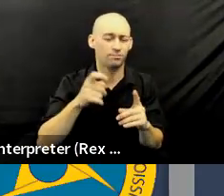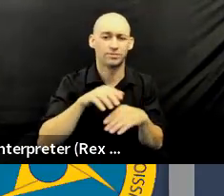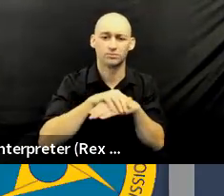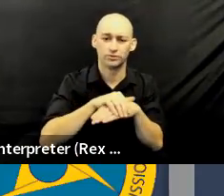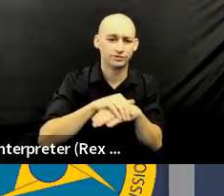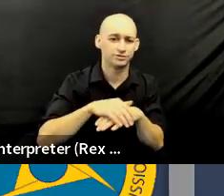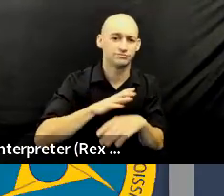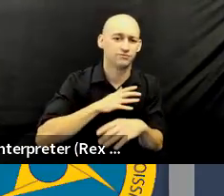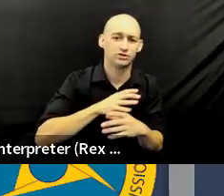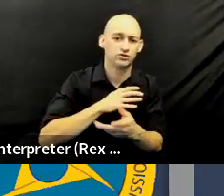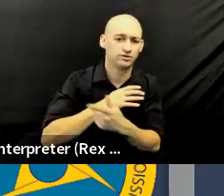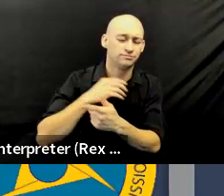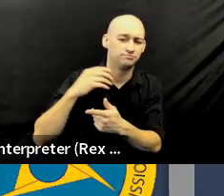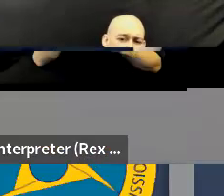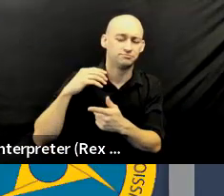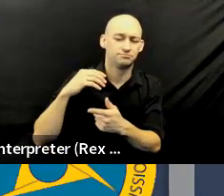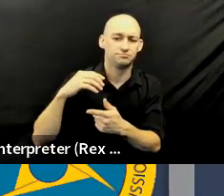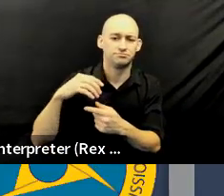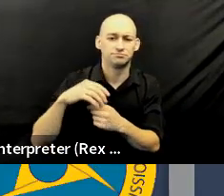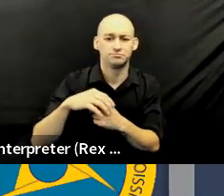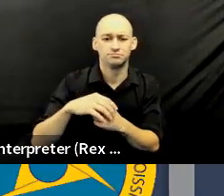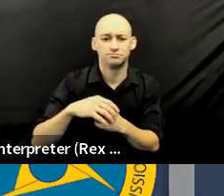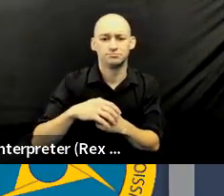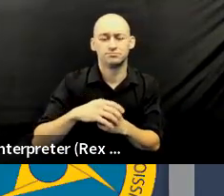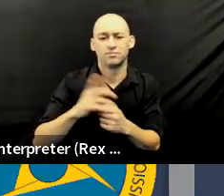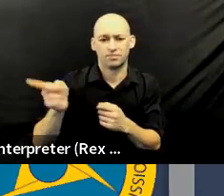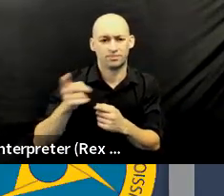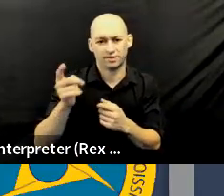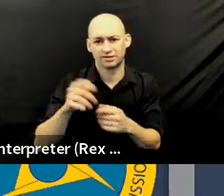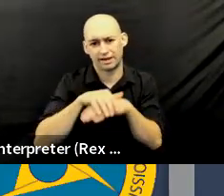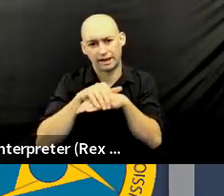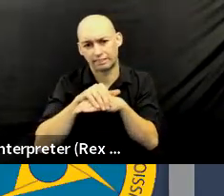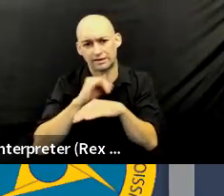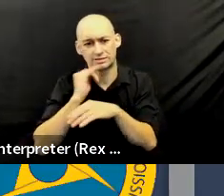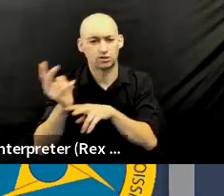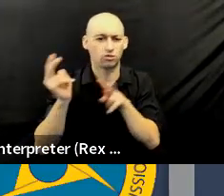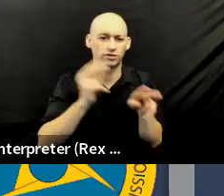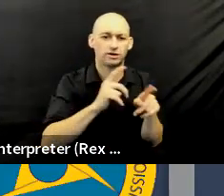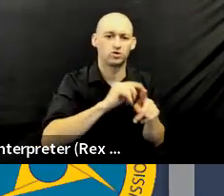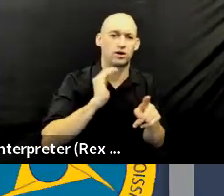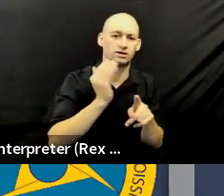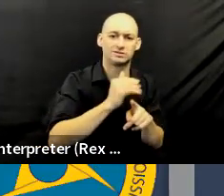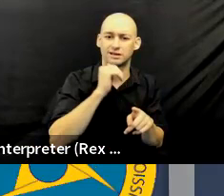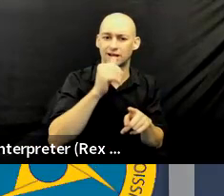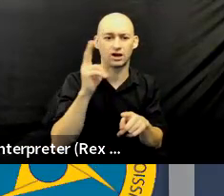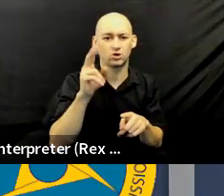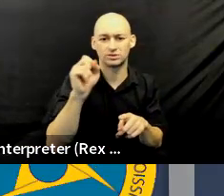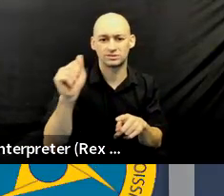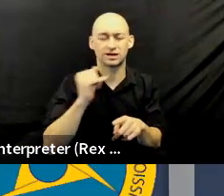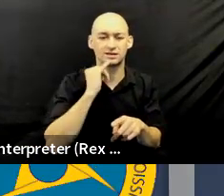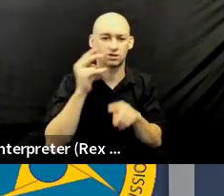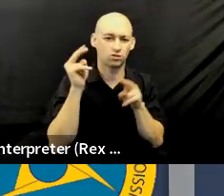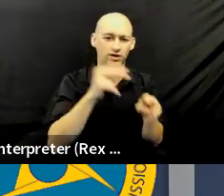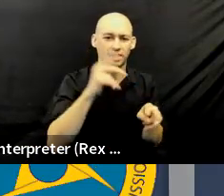half. Same thing. They wanted to come here. England is looking to us. California, not the US. They're looking at